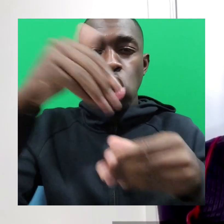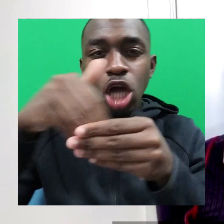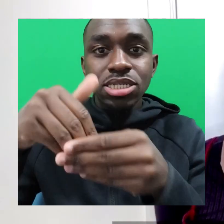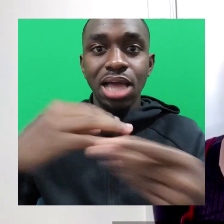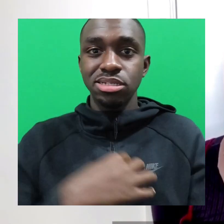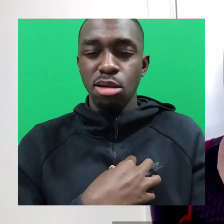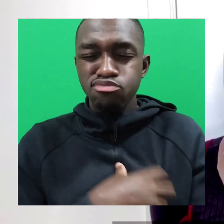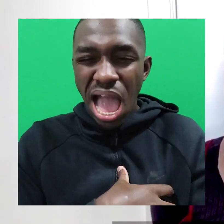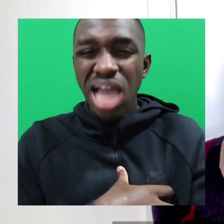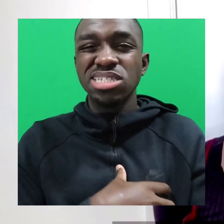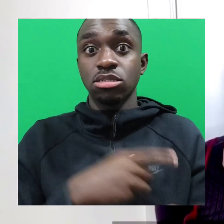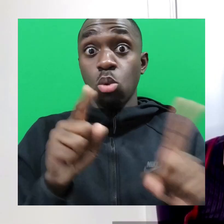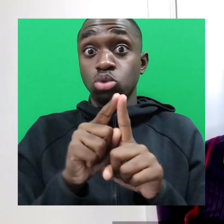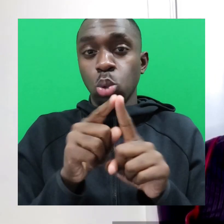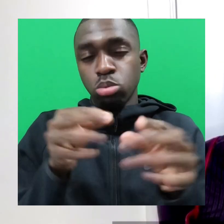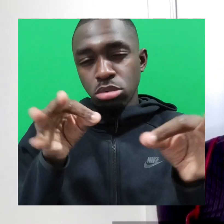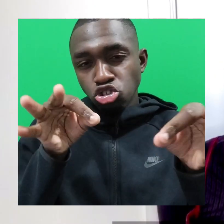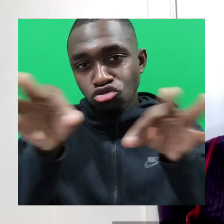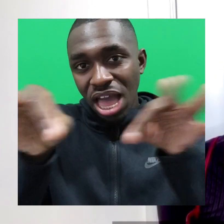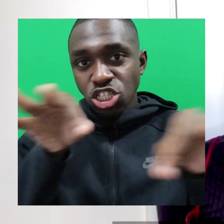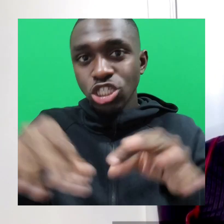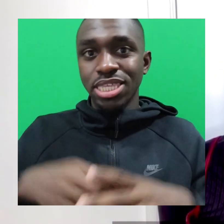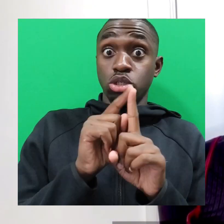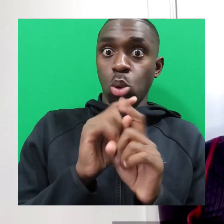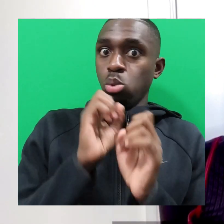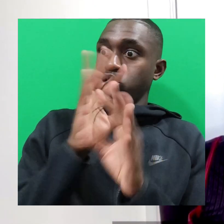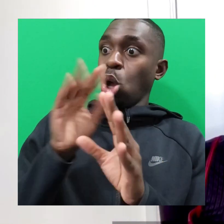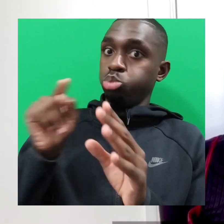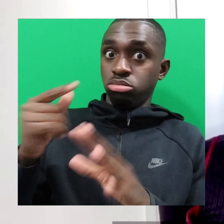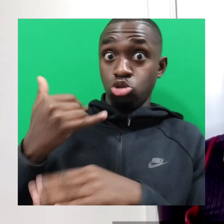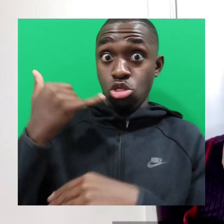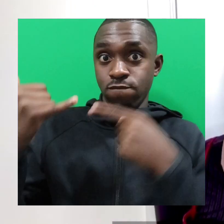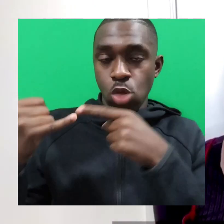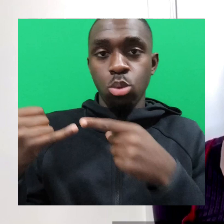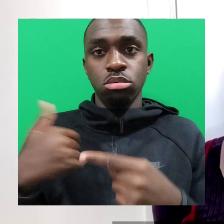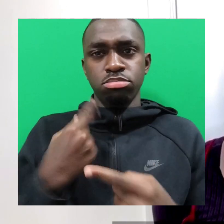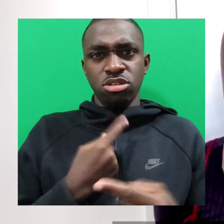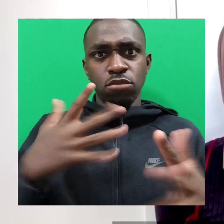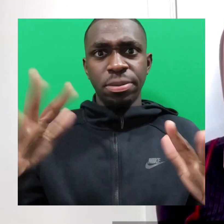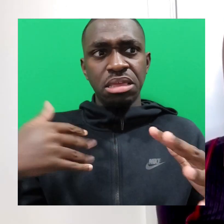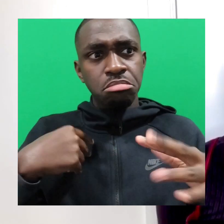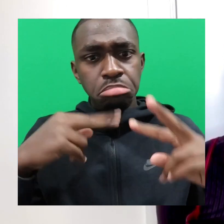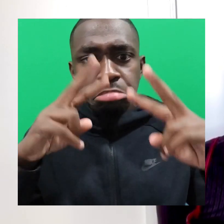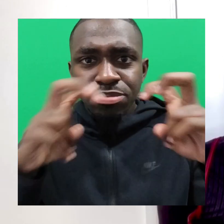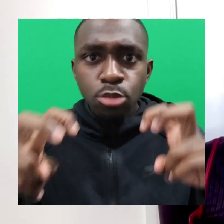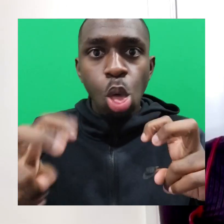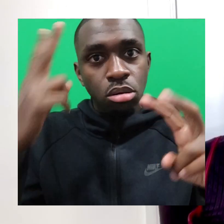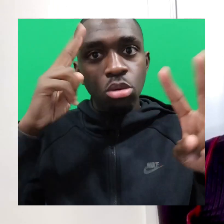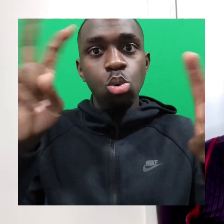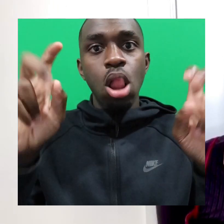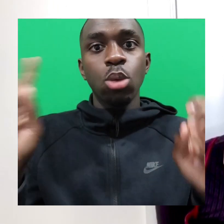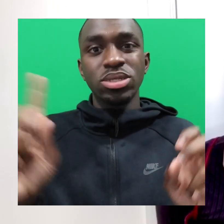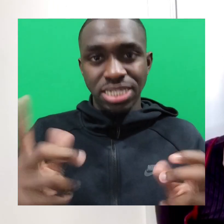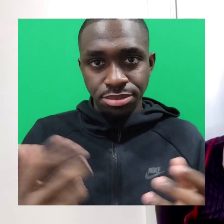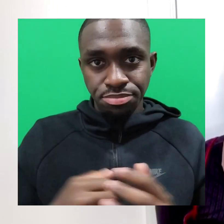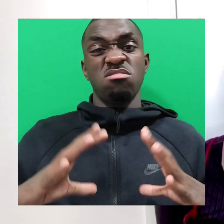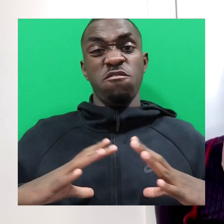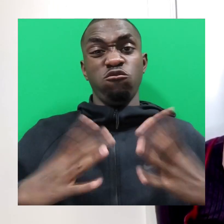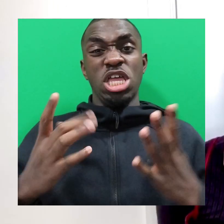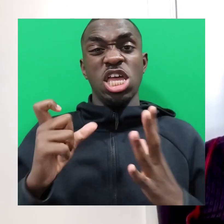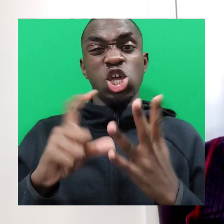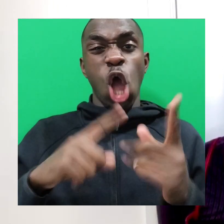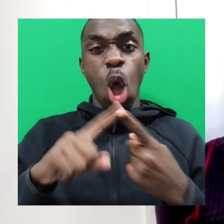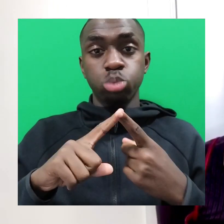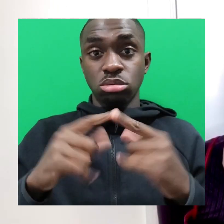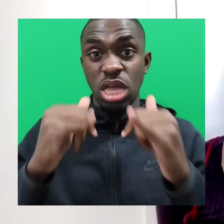you doing anything extra outside of work to give you a better understanding of coding? And for me, I just explained,